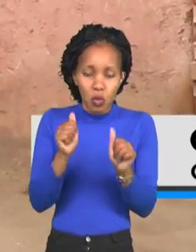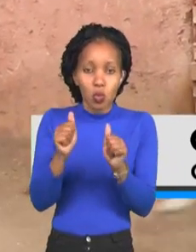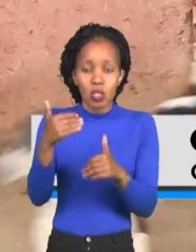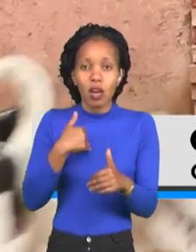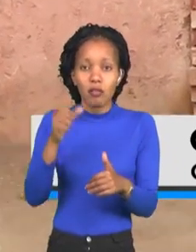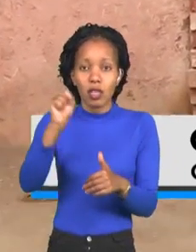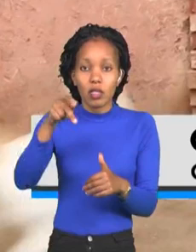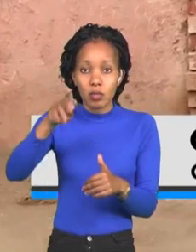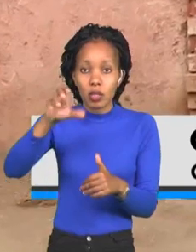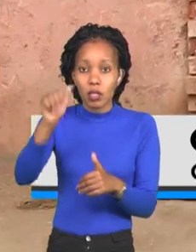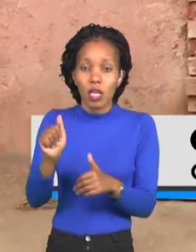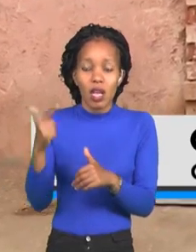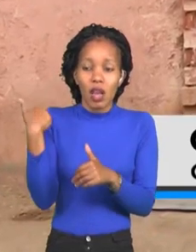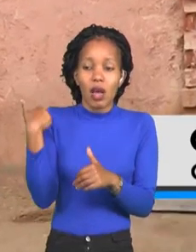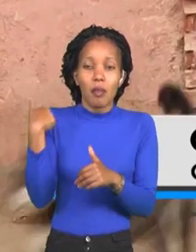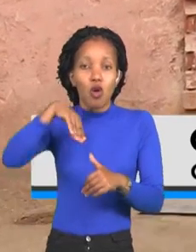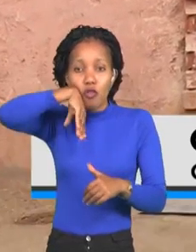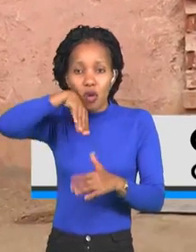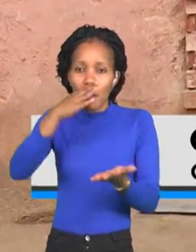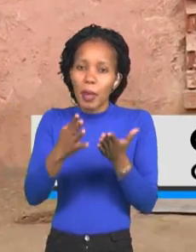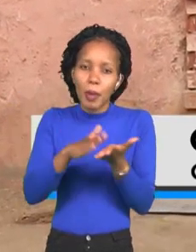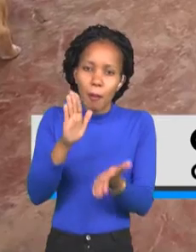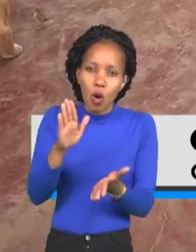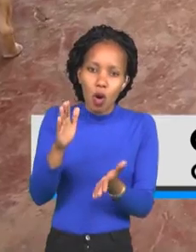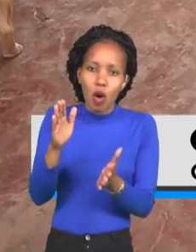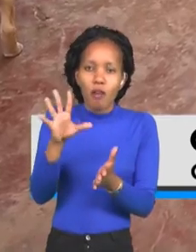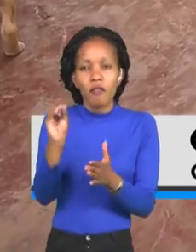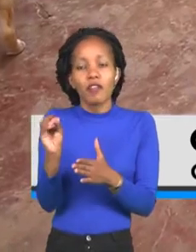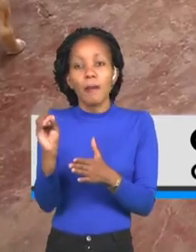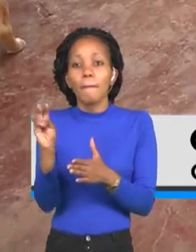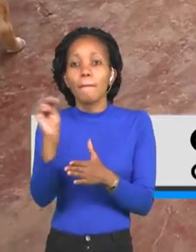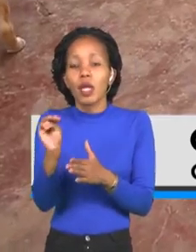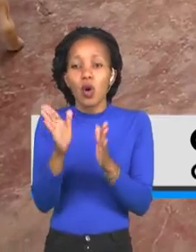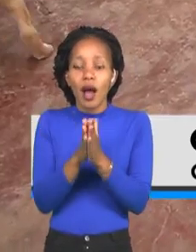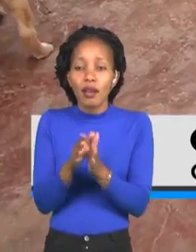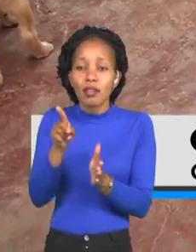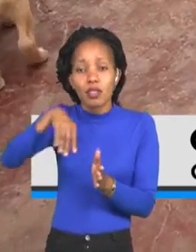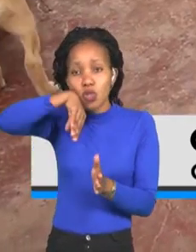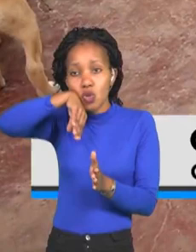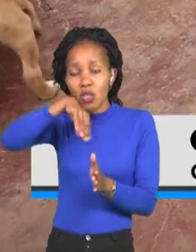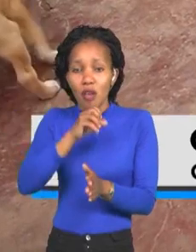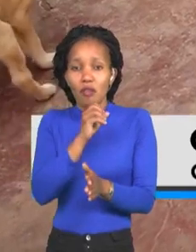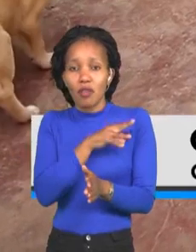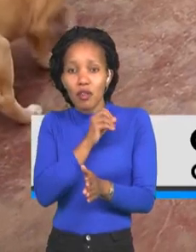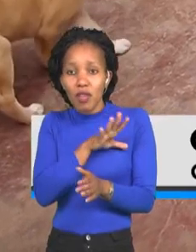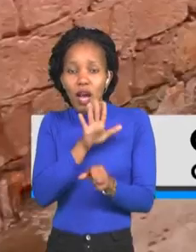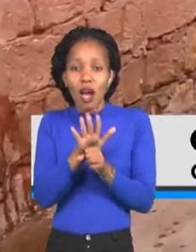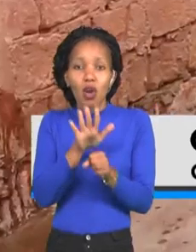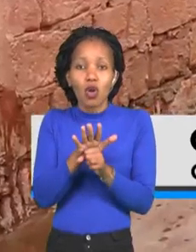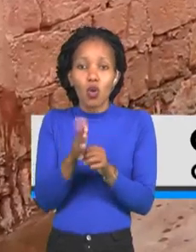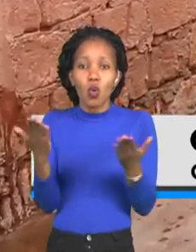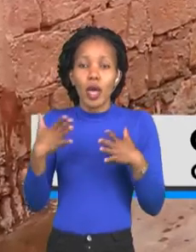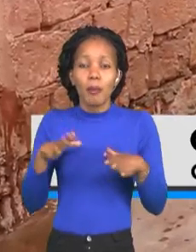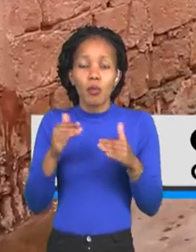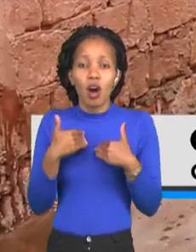SPCA showed that the number of stray dogs may reach up to more than 15 million. And those street dogs appear to fear the most crowded areas. They can